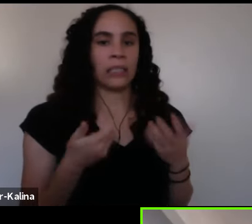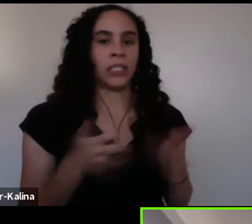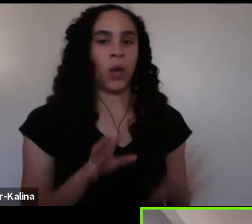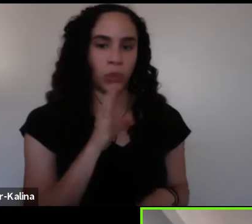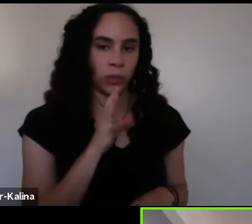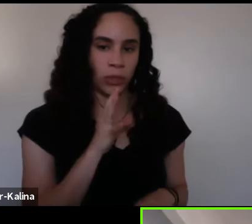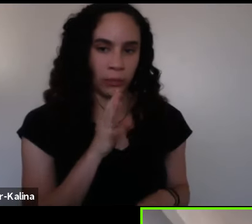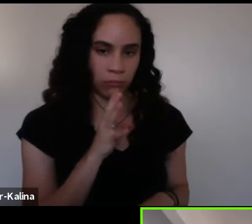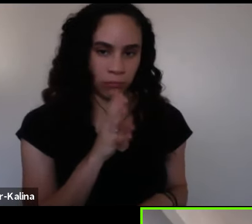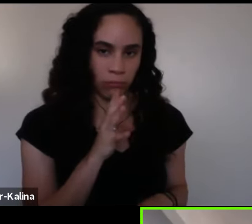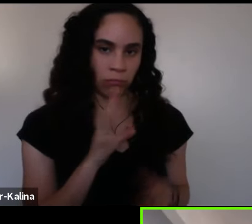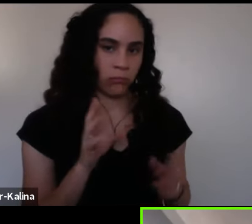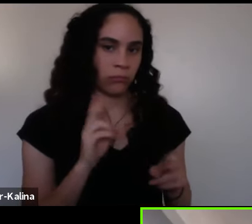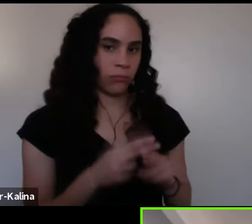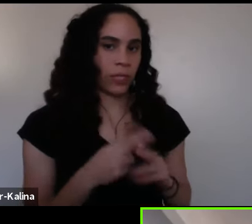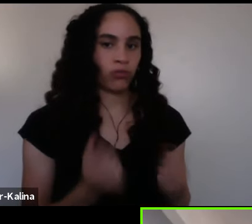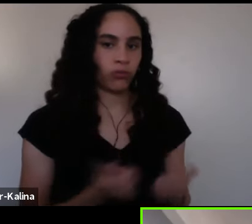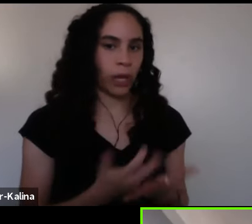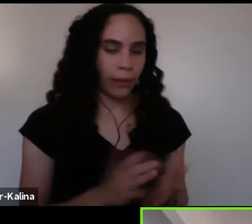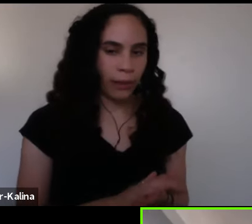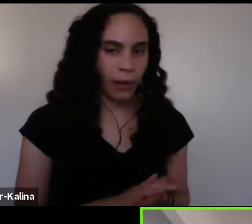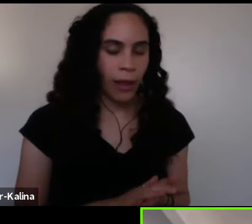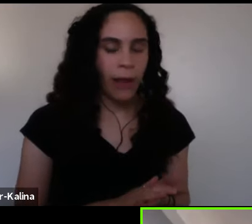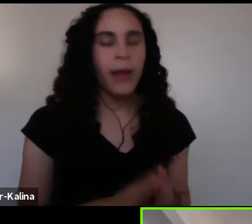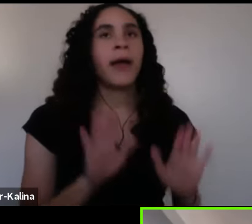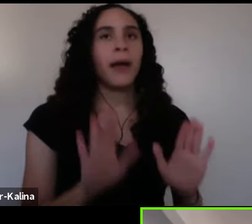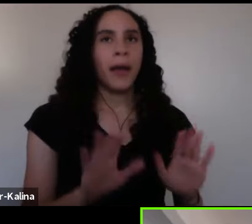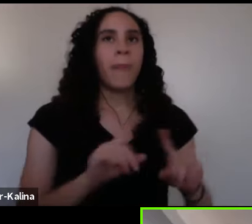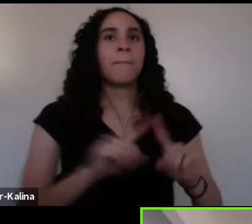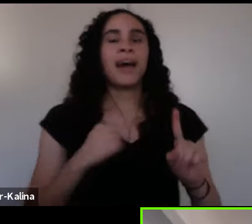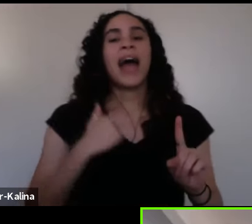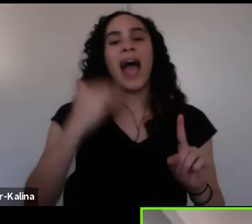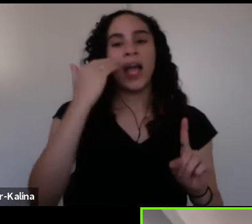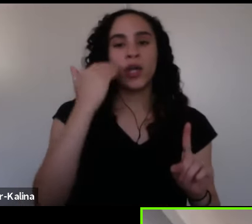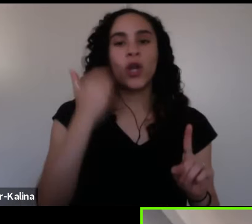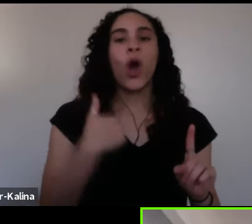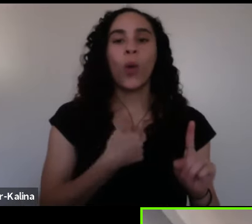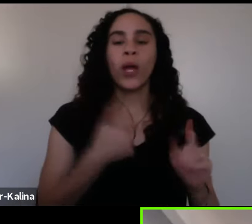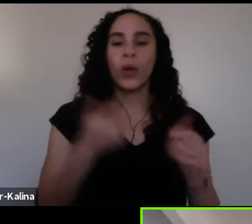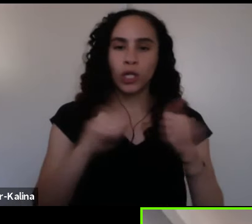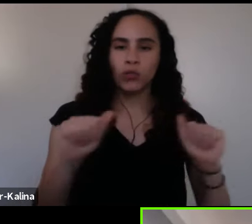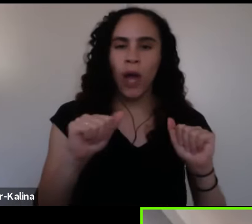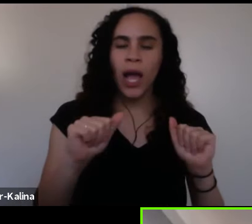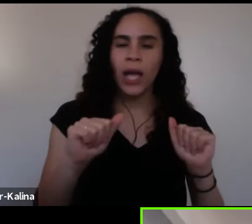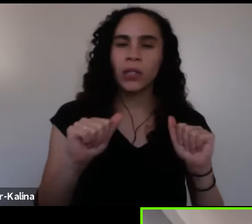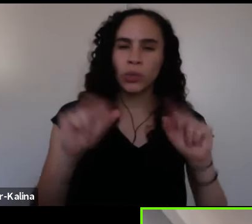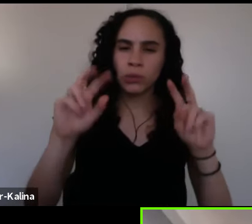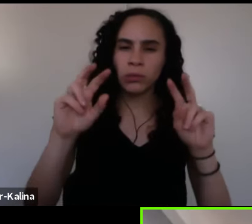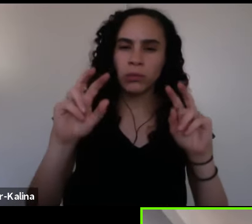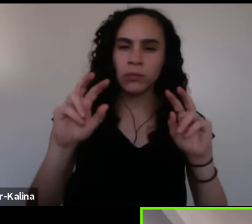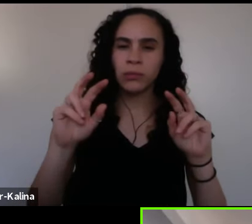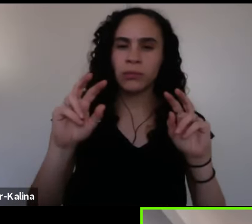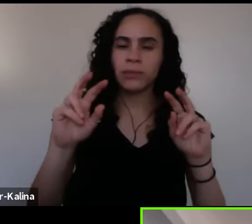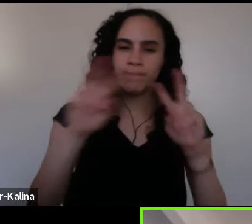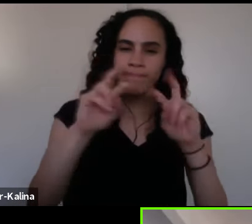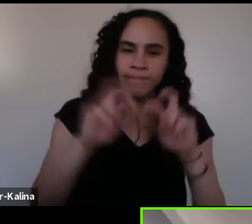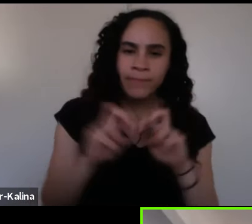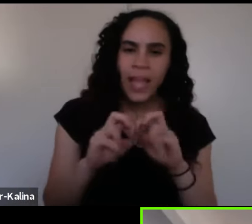that one of the things that we were looking at is equitable practices in real estate. And